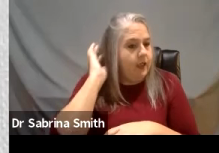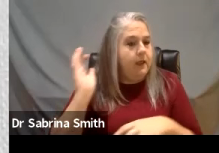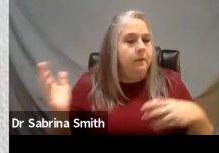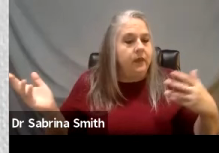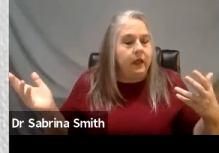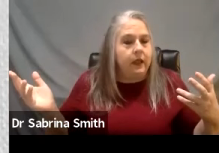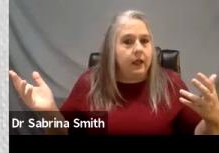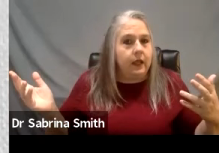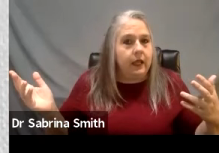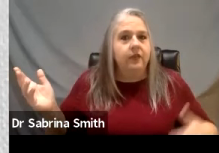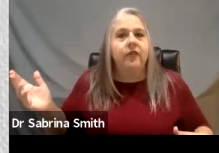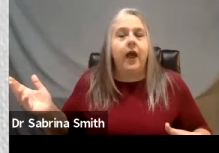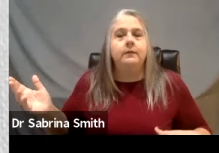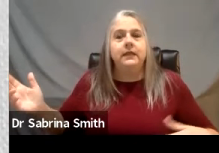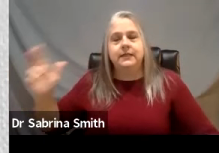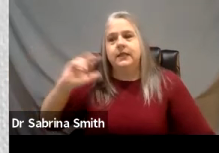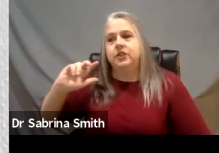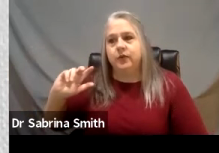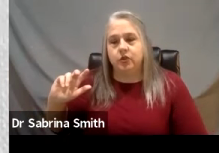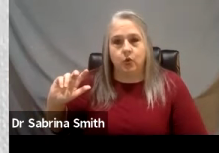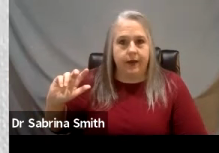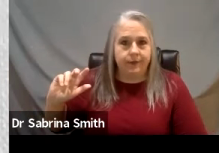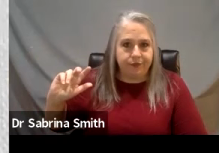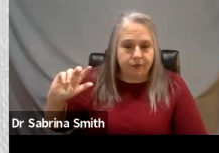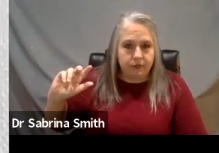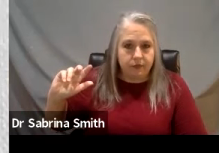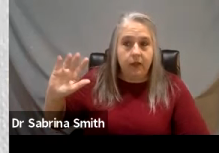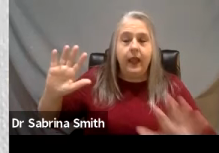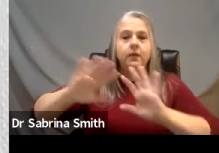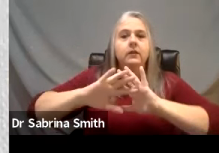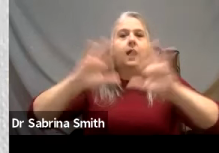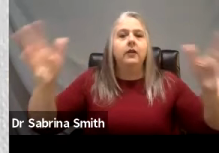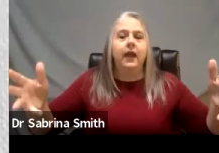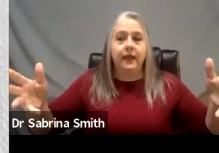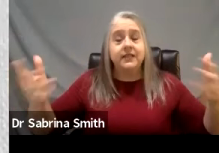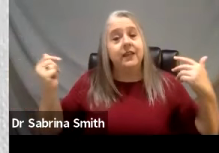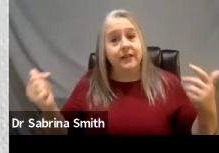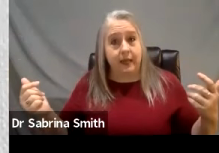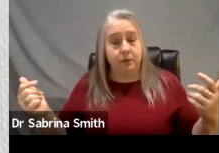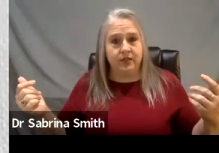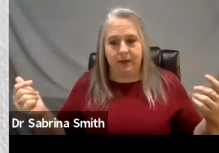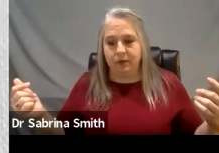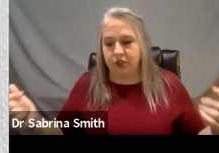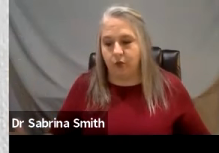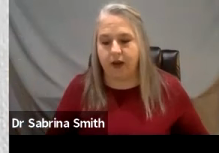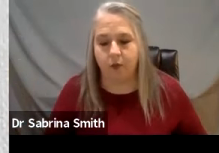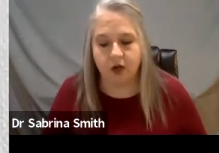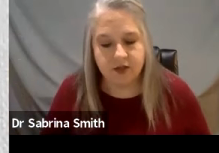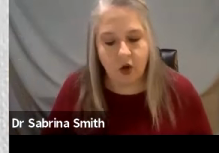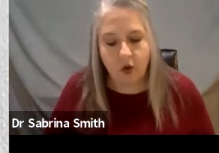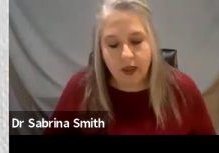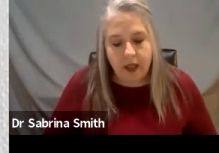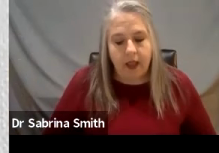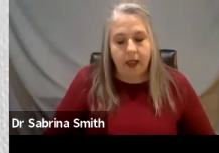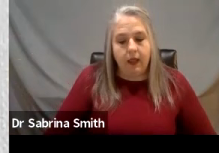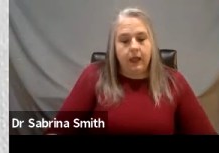Now, if I'm listening to a story, and I like to give examples to people too when I work.